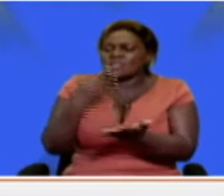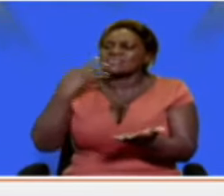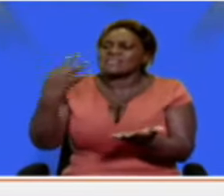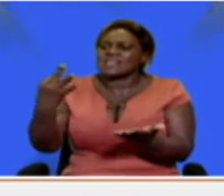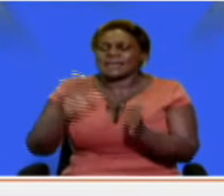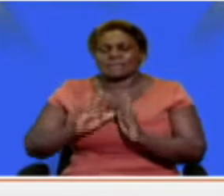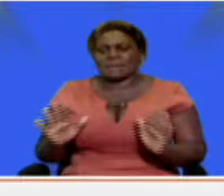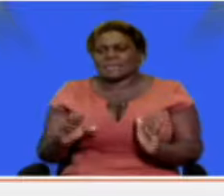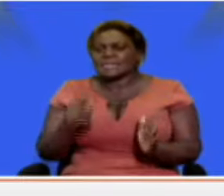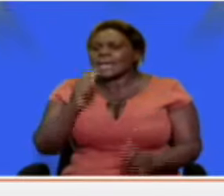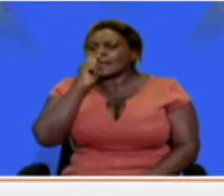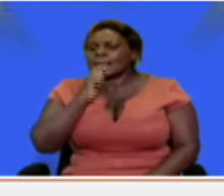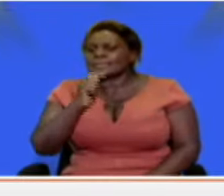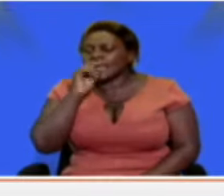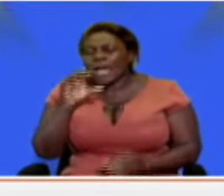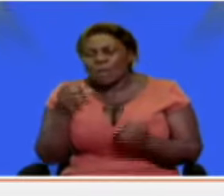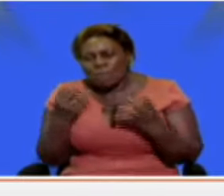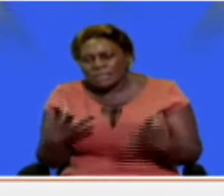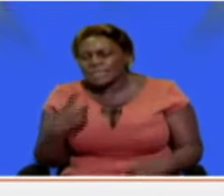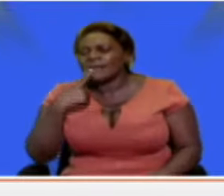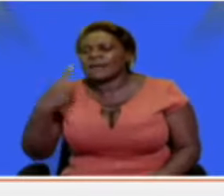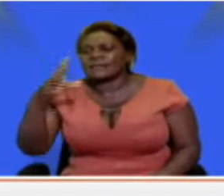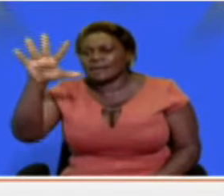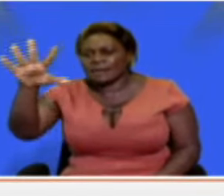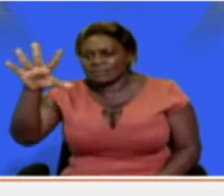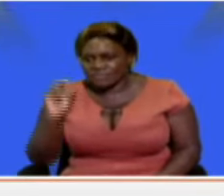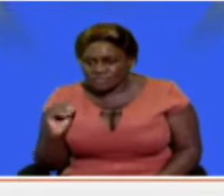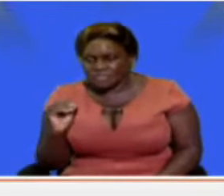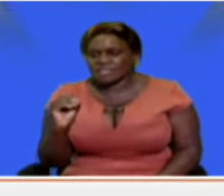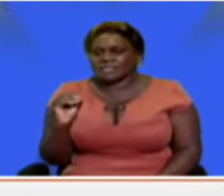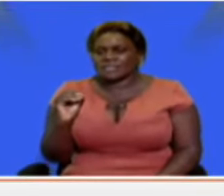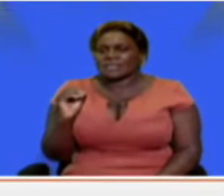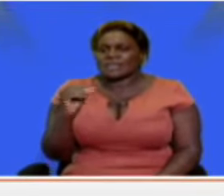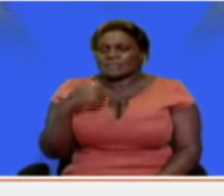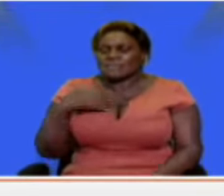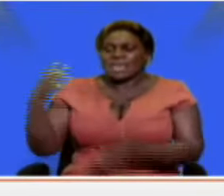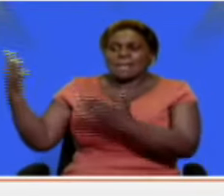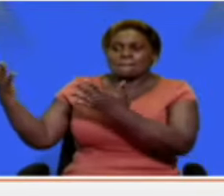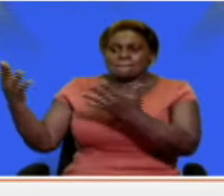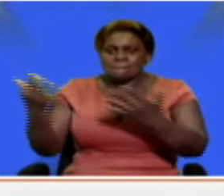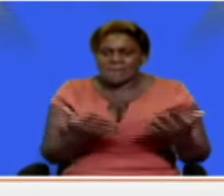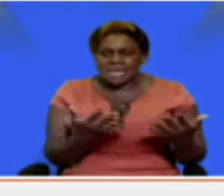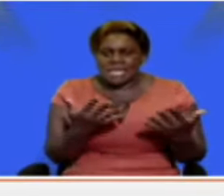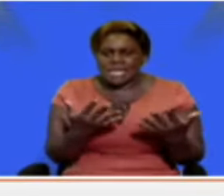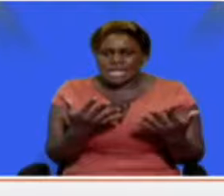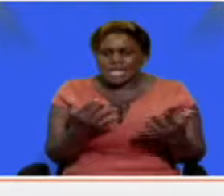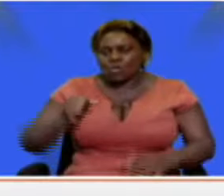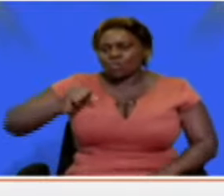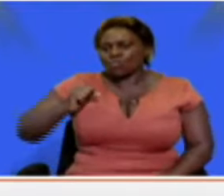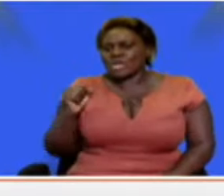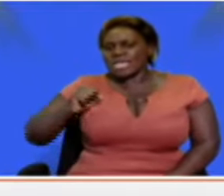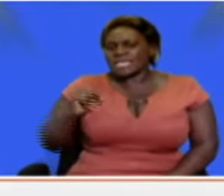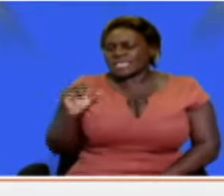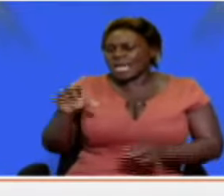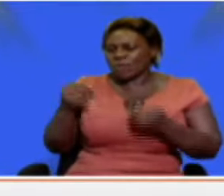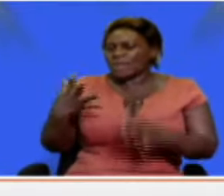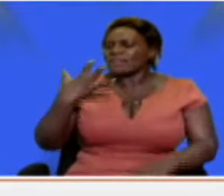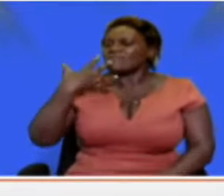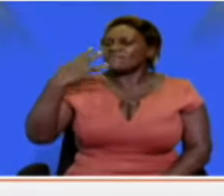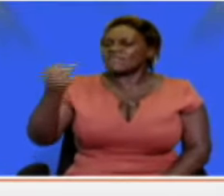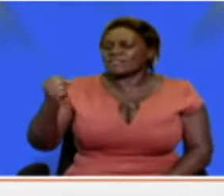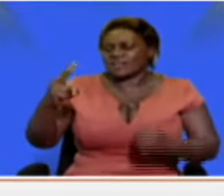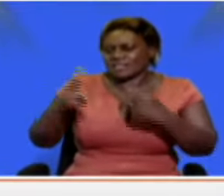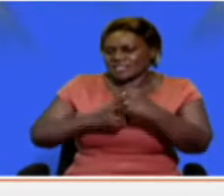shillings. In Tanzania, it will cost 150 shillings. And if I import a Scotch whiskey from Scotland, it will cost